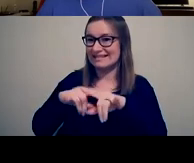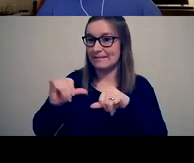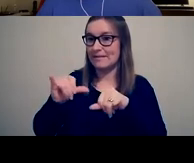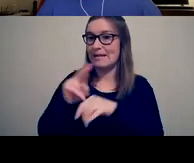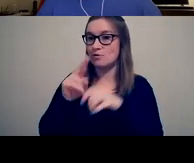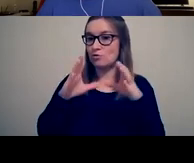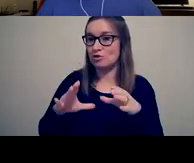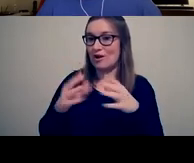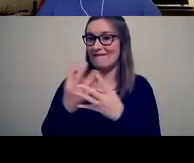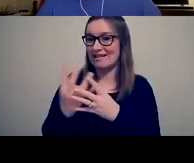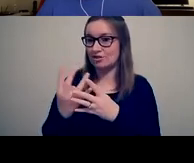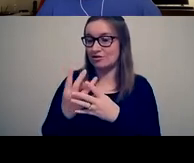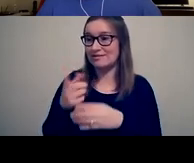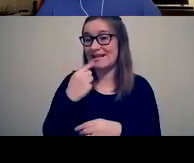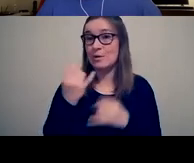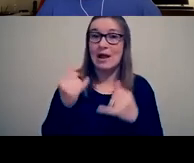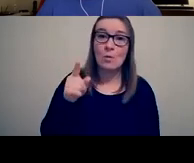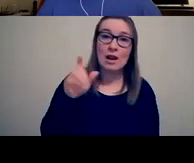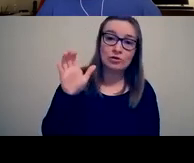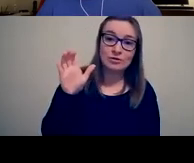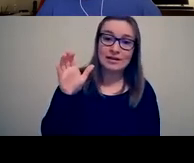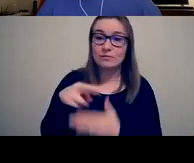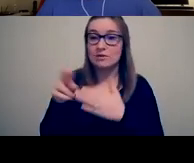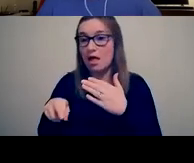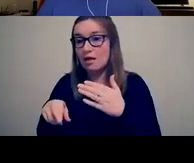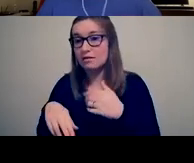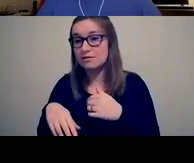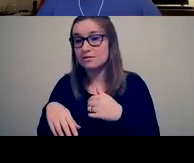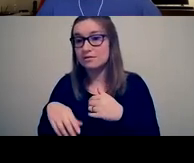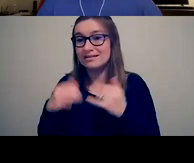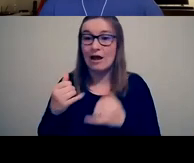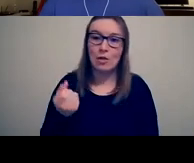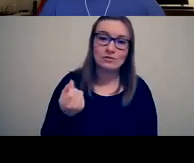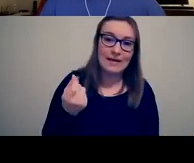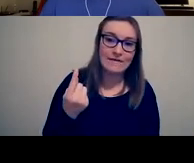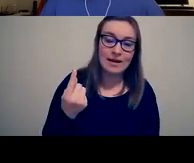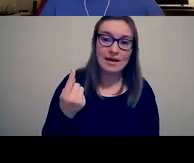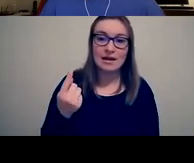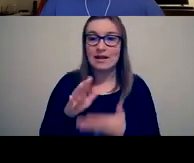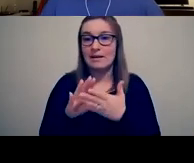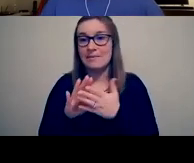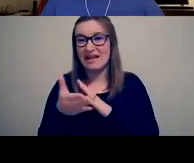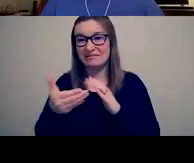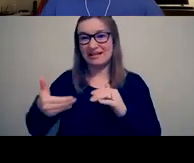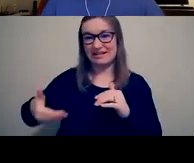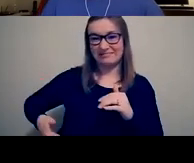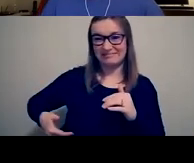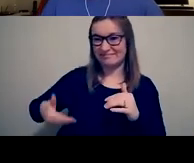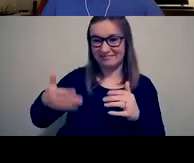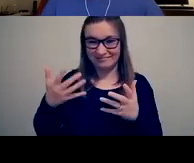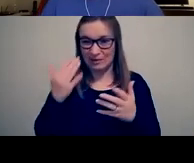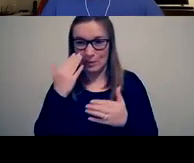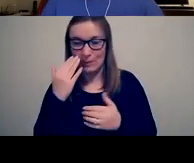it keeps telling you, hey, now there's 100 search results. Yeah, you'll get it. Now there's 11. It becomes intuitive. I think part, Noel,